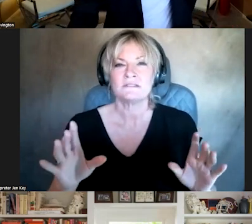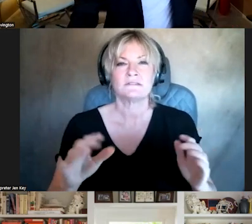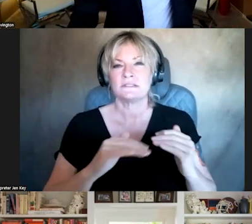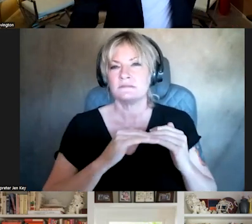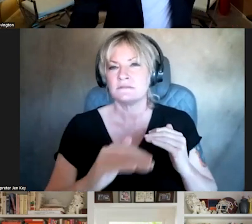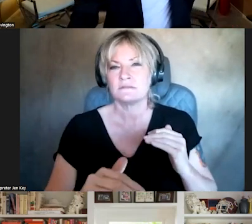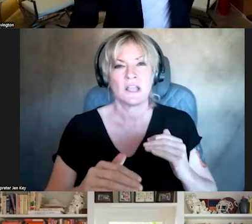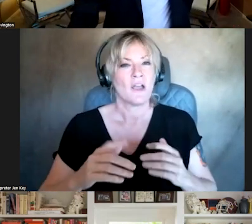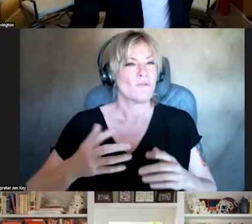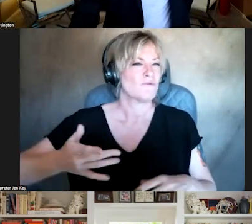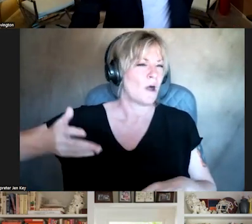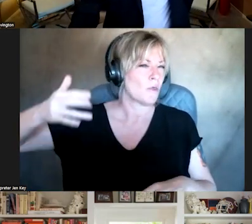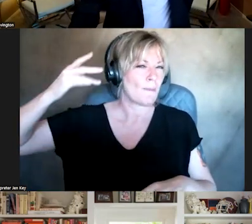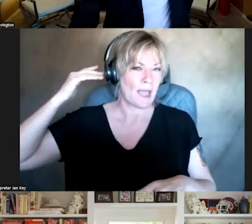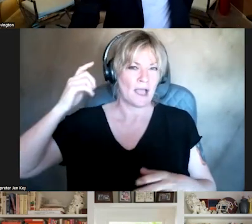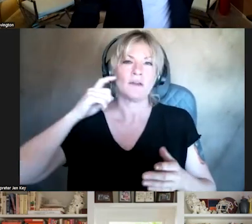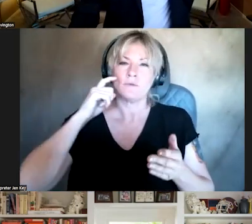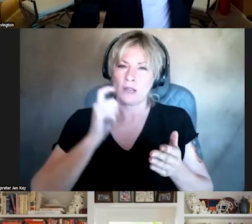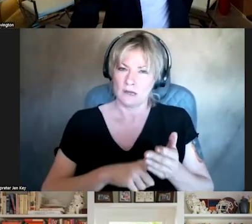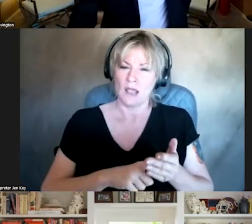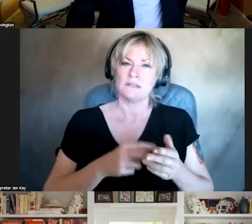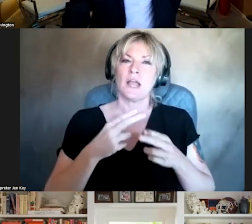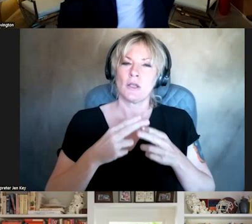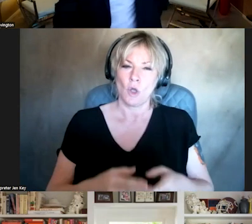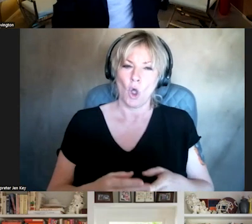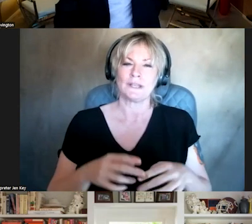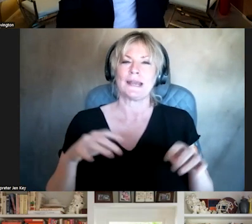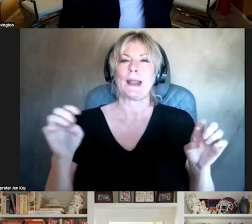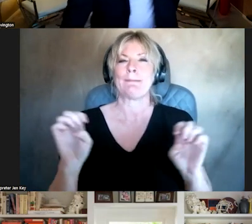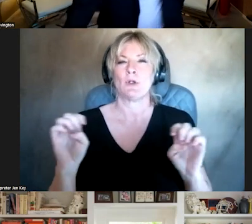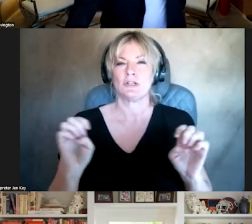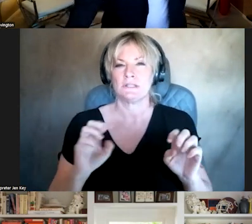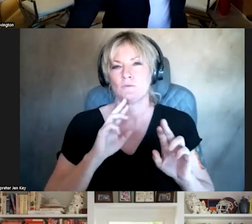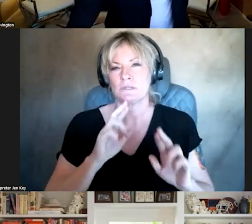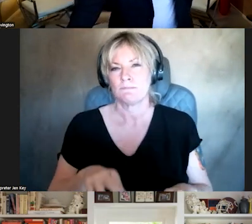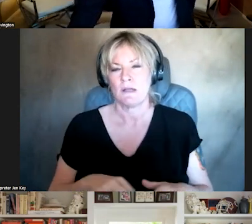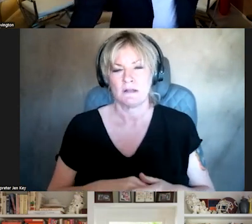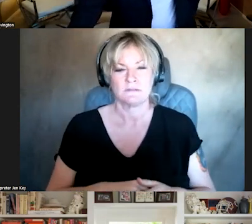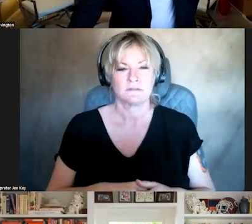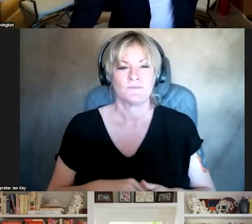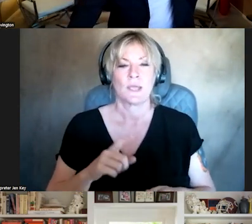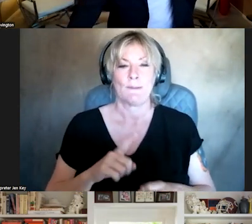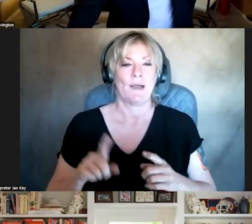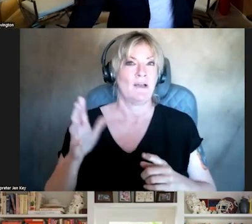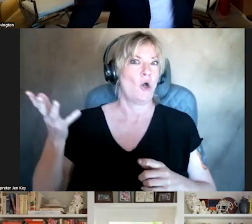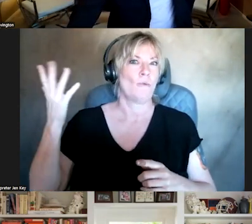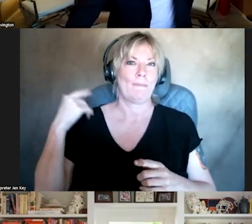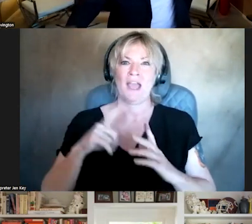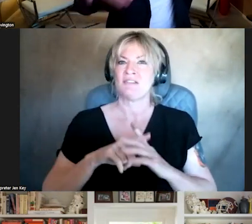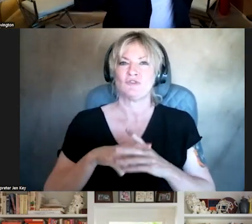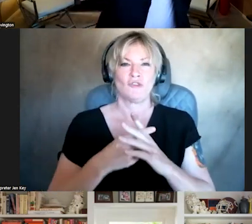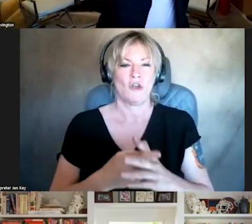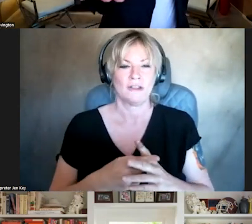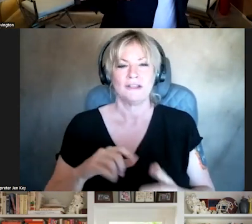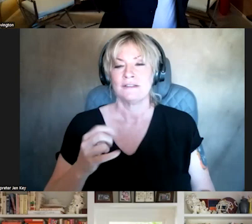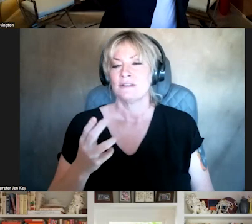the very beginning, and they called it emergency response back at that beginning. So,